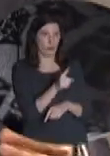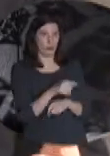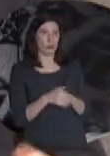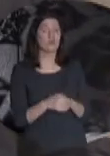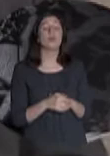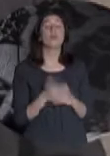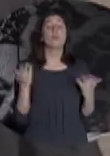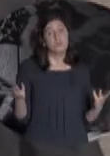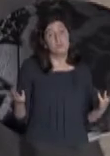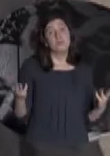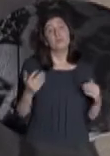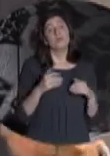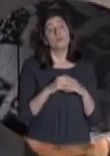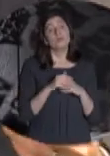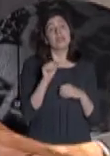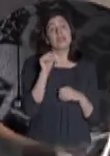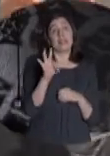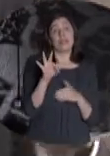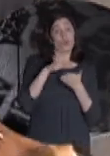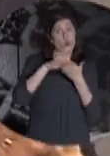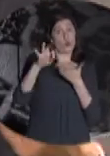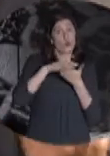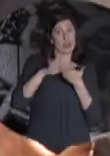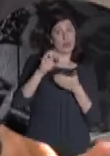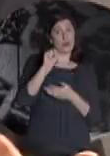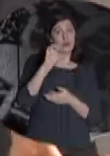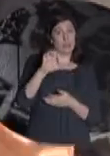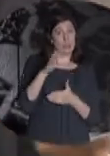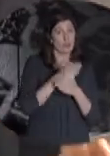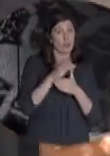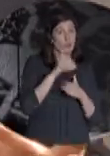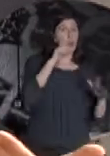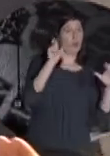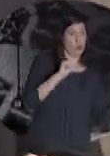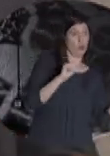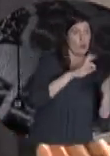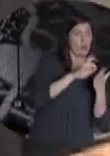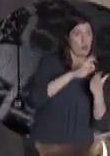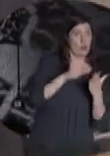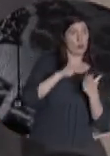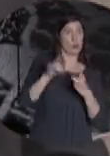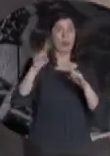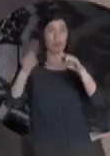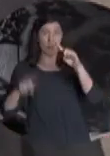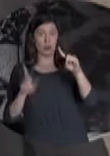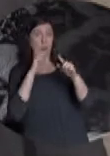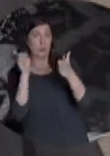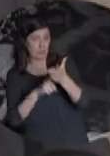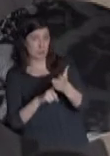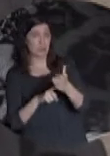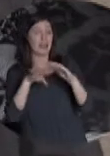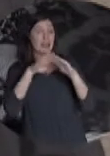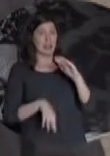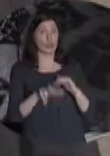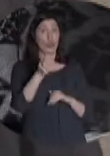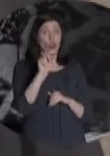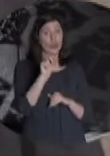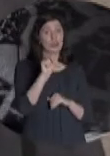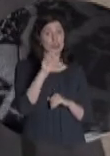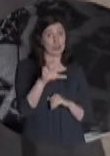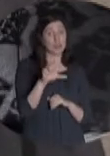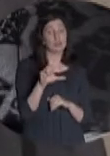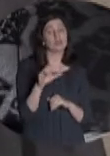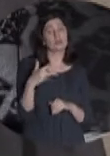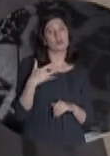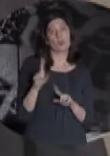Oh. However, what you can say is, if you count the number of seconds between thunder and lightning, and it's less than 30 seconds, then it means you probably should go inside